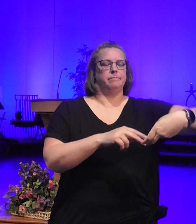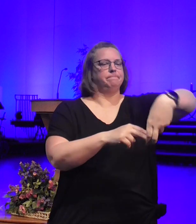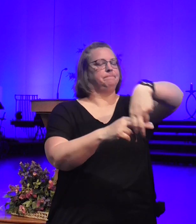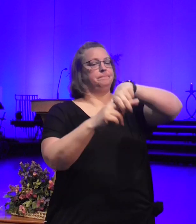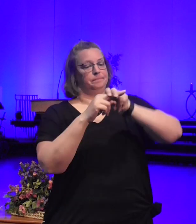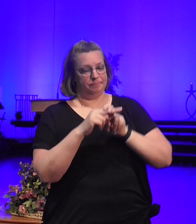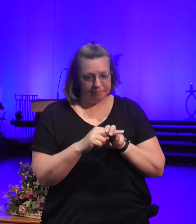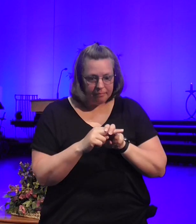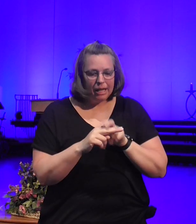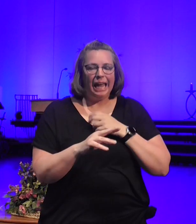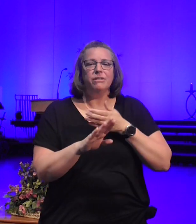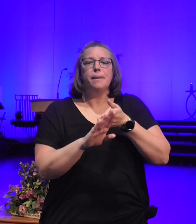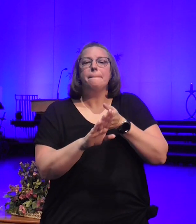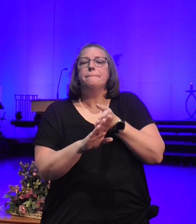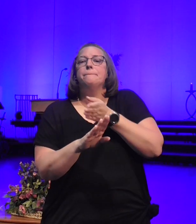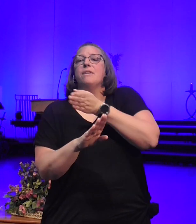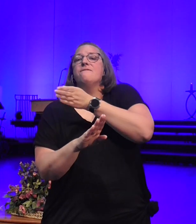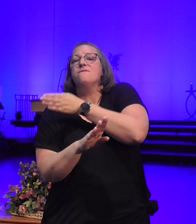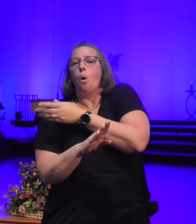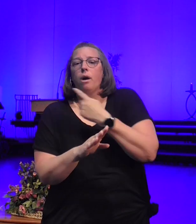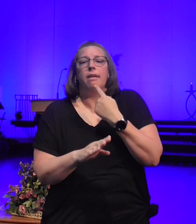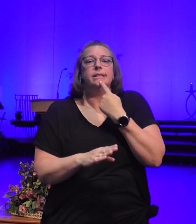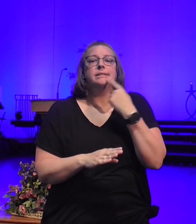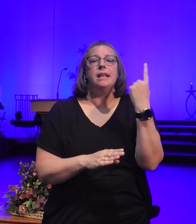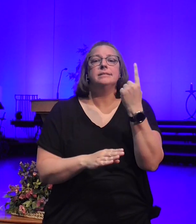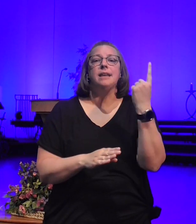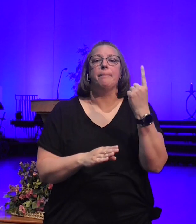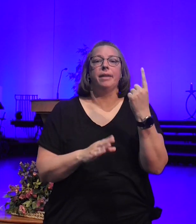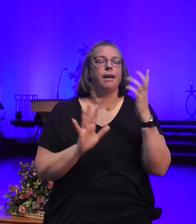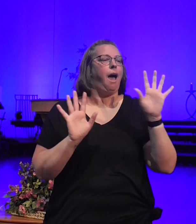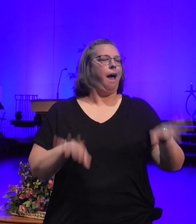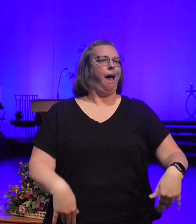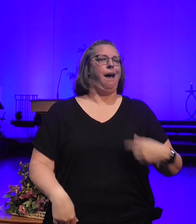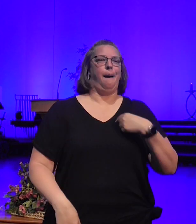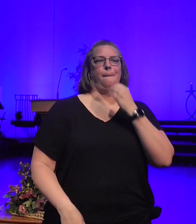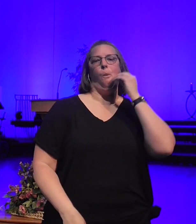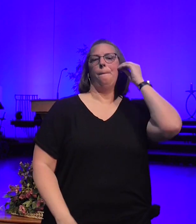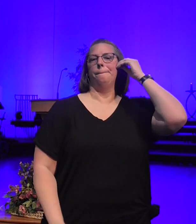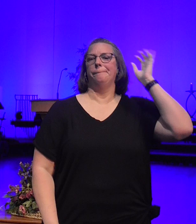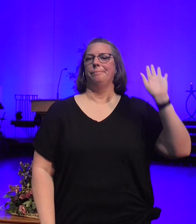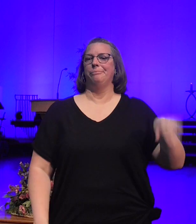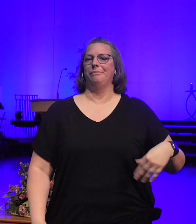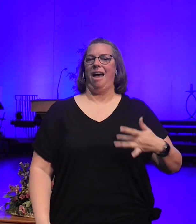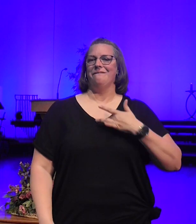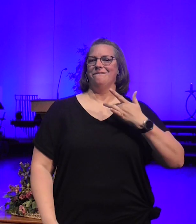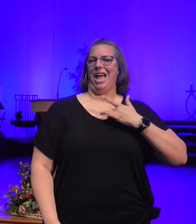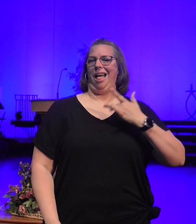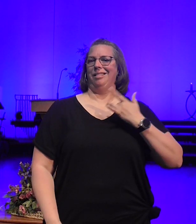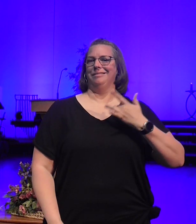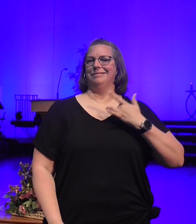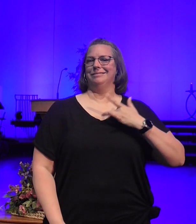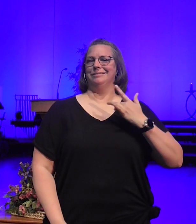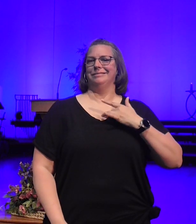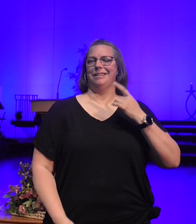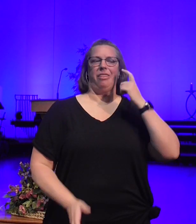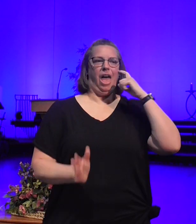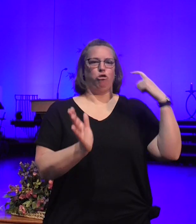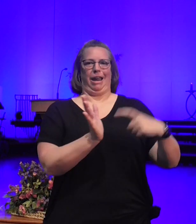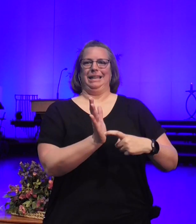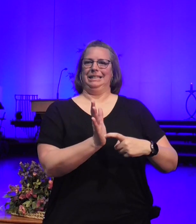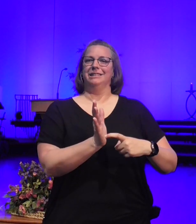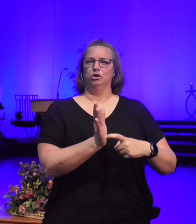me like before they played a note or said a word, I'm home. I felt that feeling of that recognition,